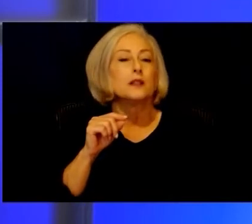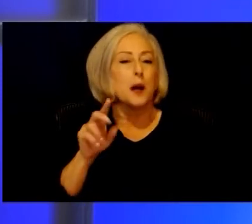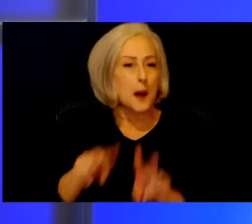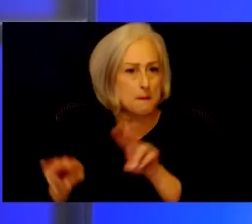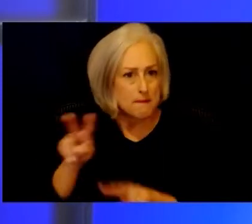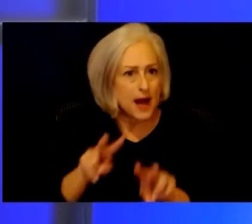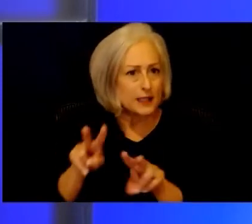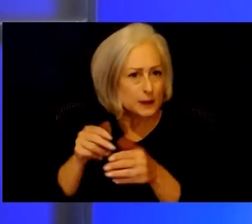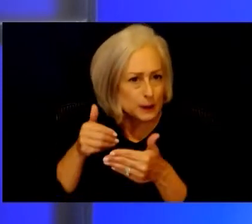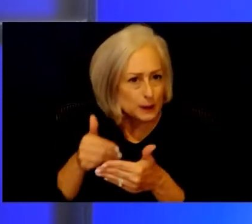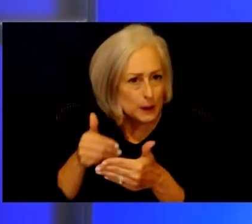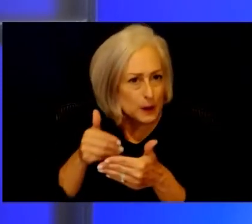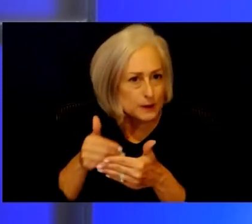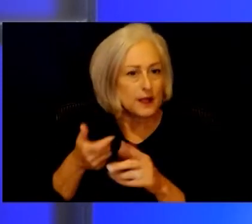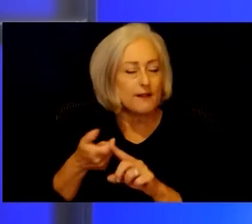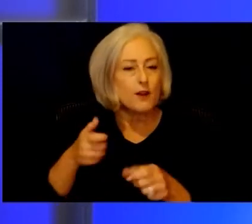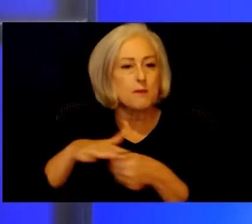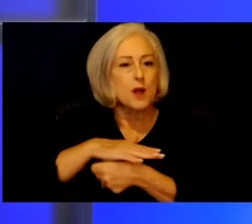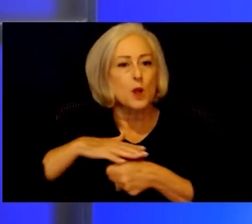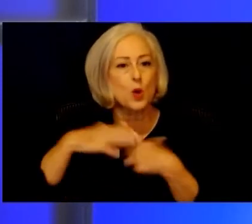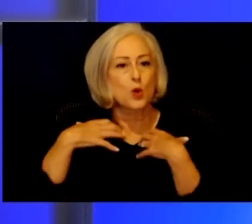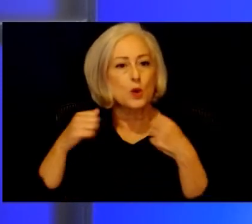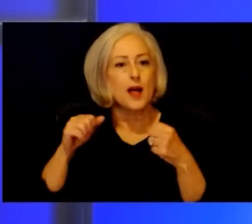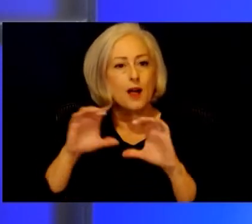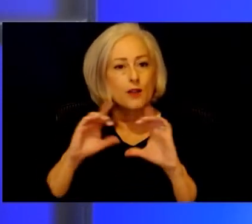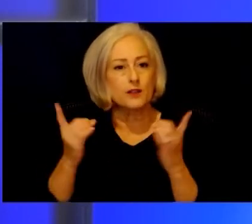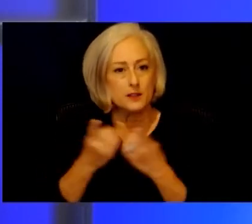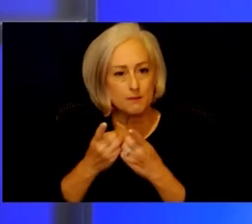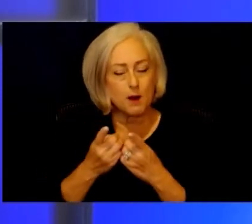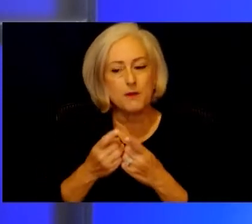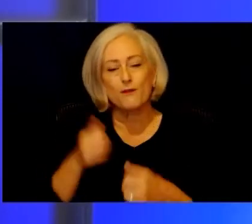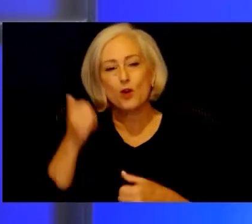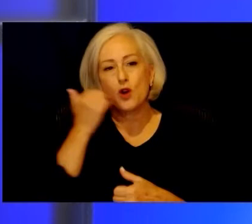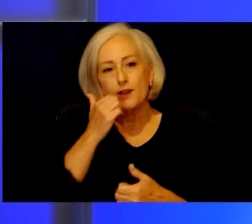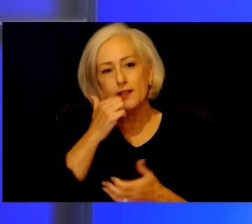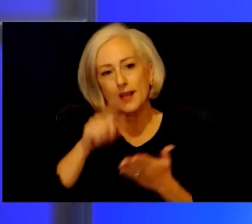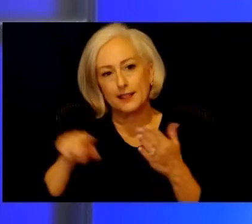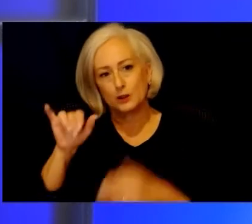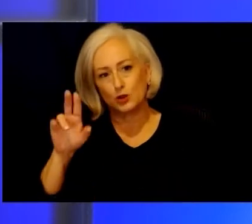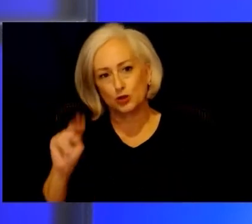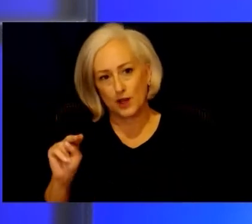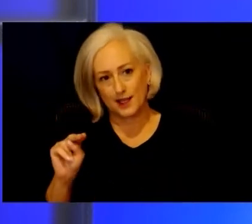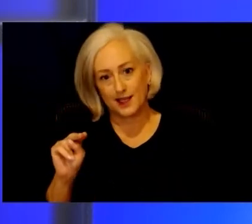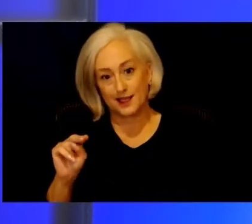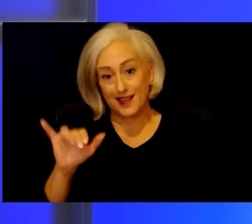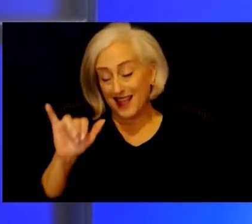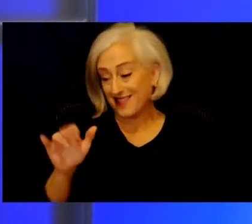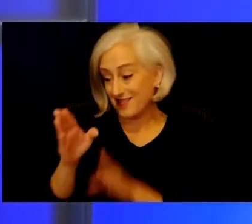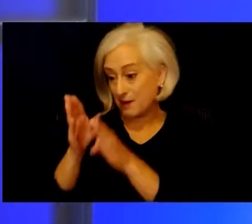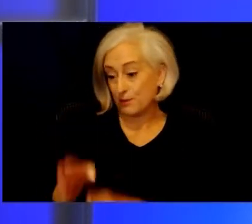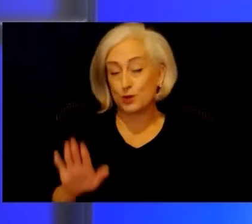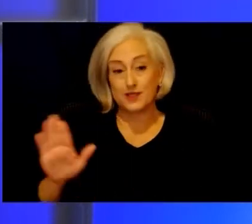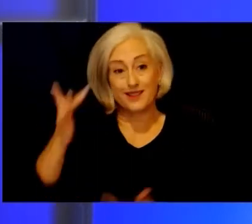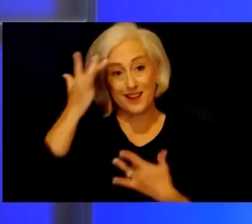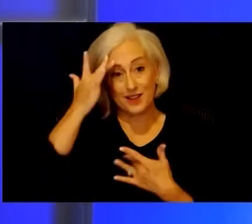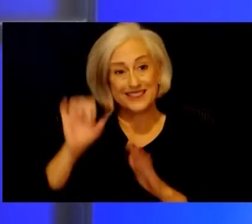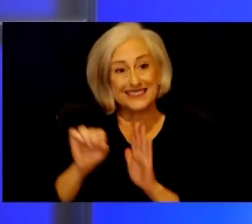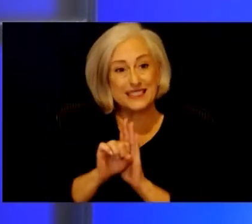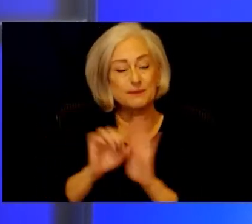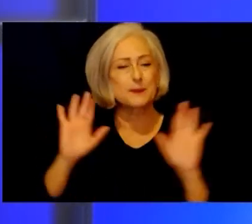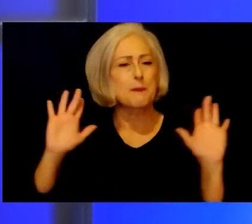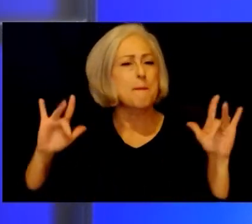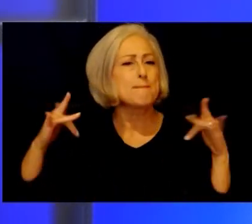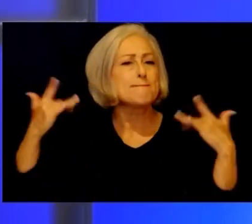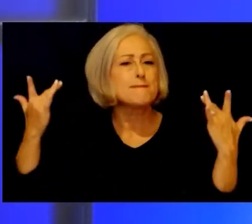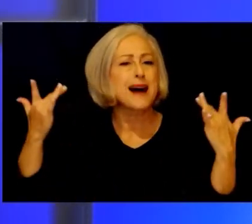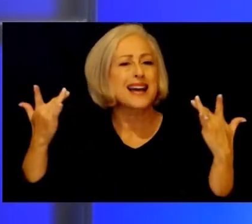local health department with daily check-ins and stuff. So this person's symptoms were very mild, and I think it was just fatigue. And